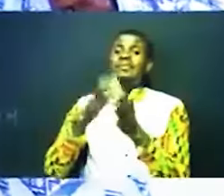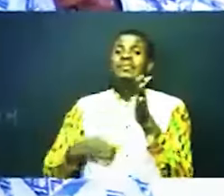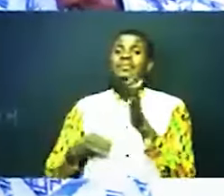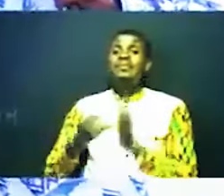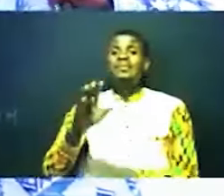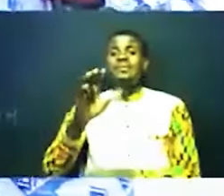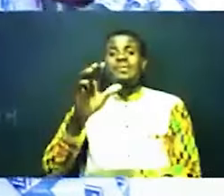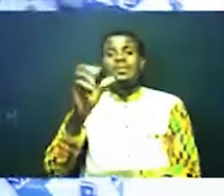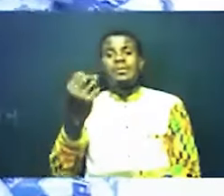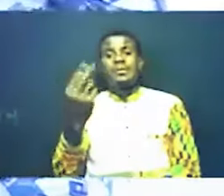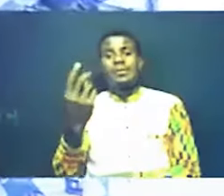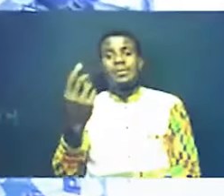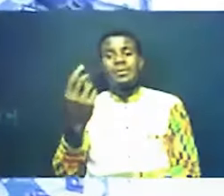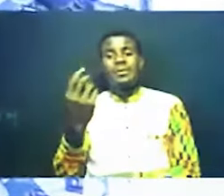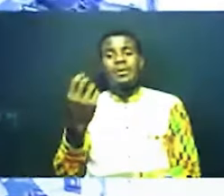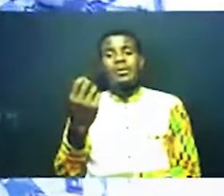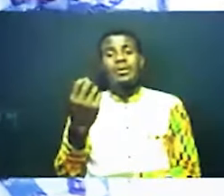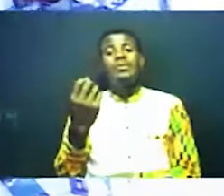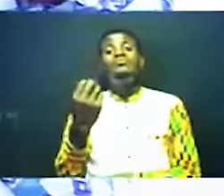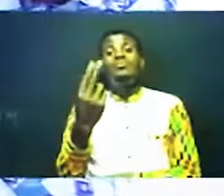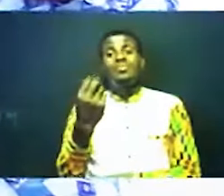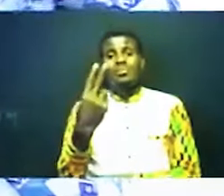12. Reading from